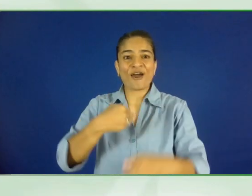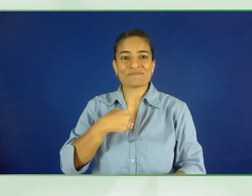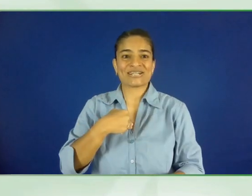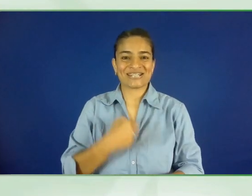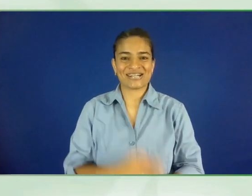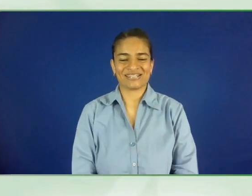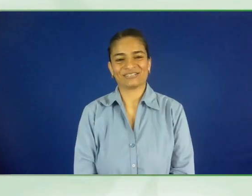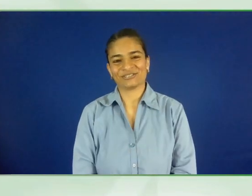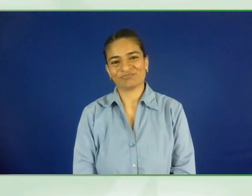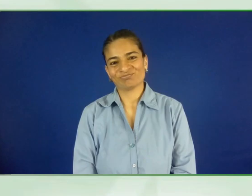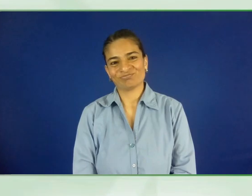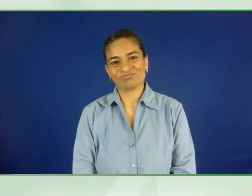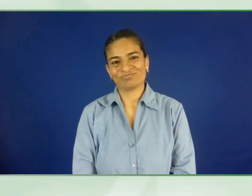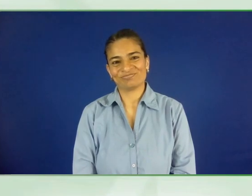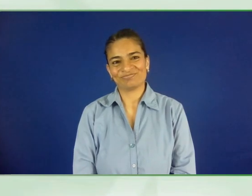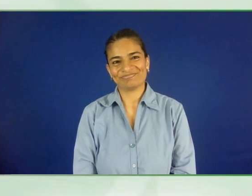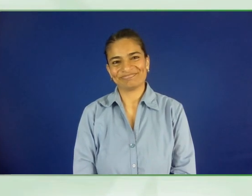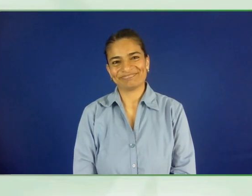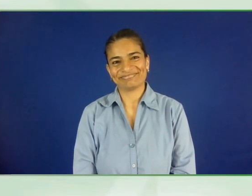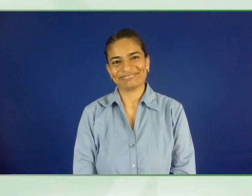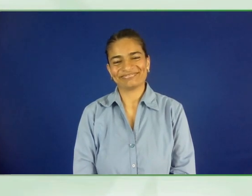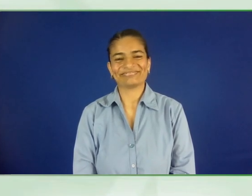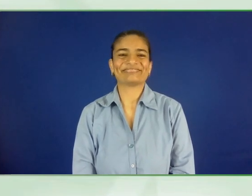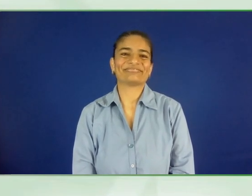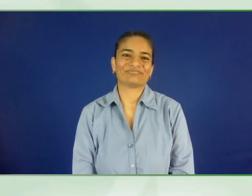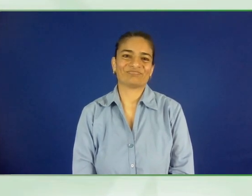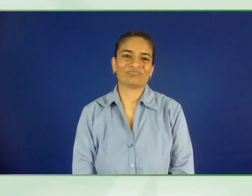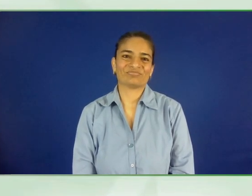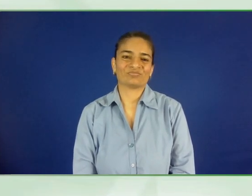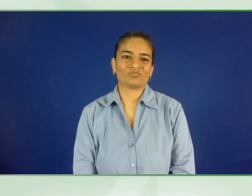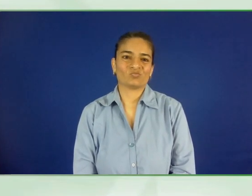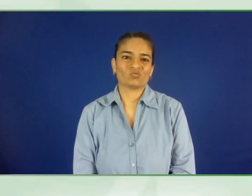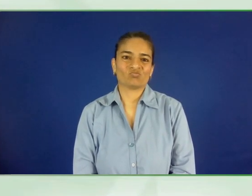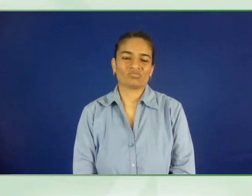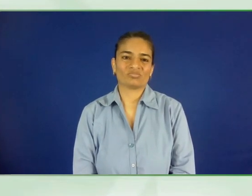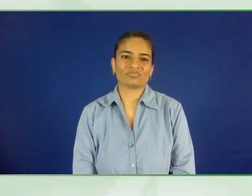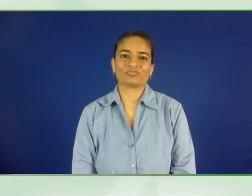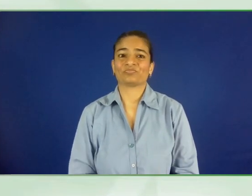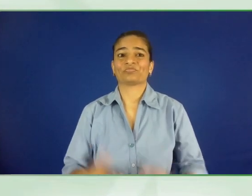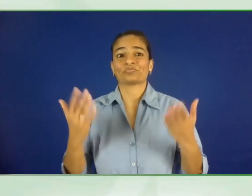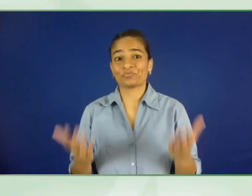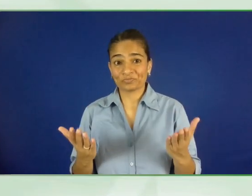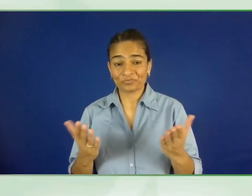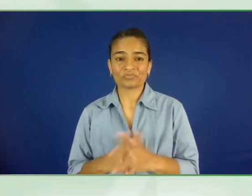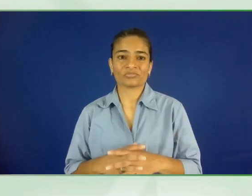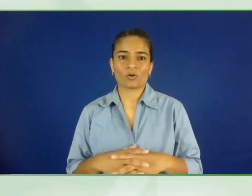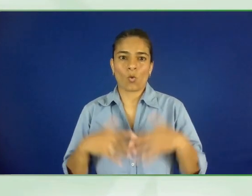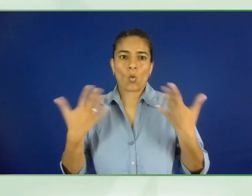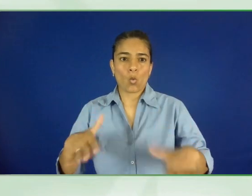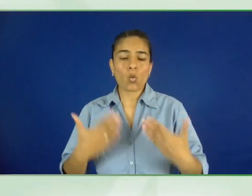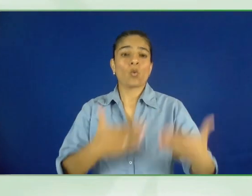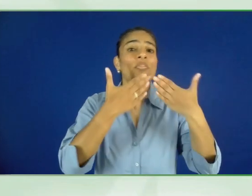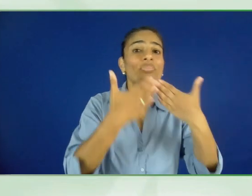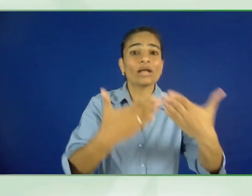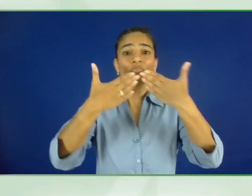So we have to do it, yes? Okay, thanks a lot to all speakers. It's very grateful to